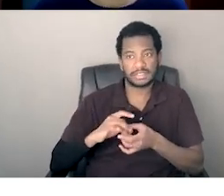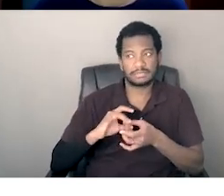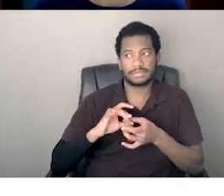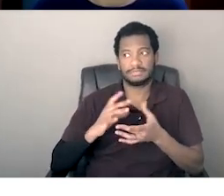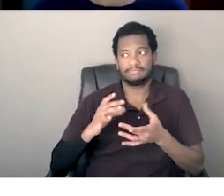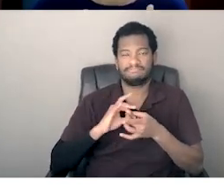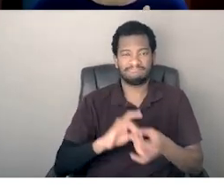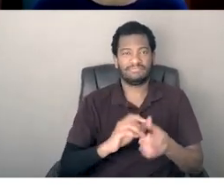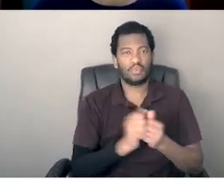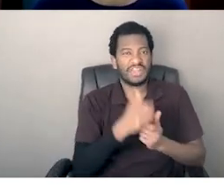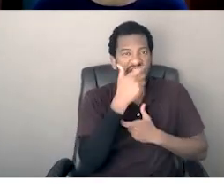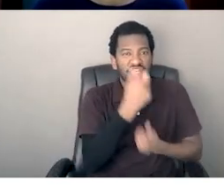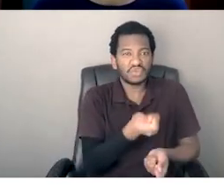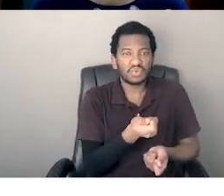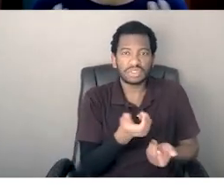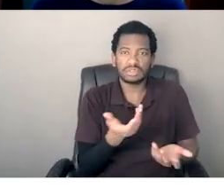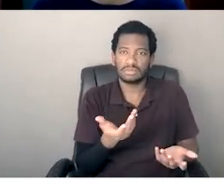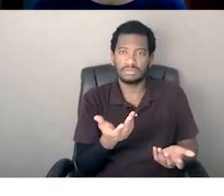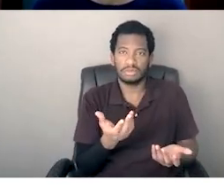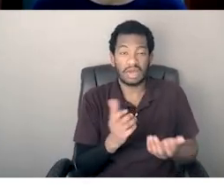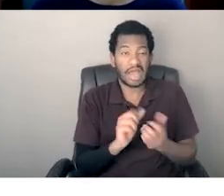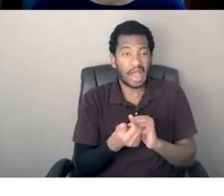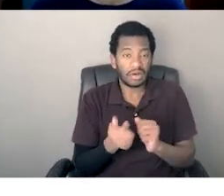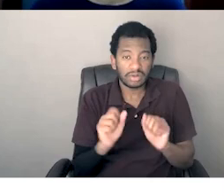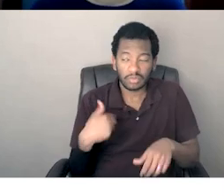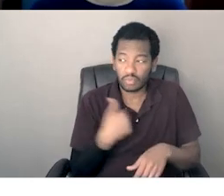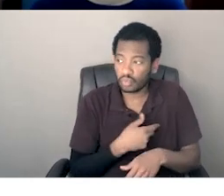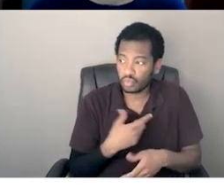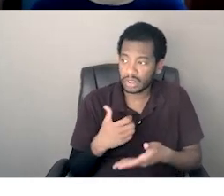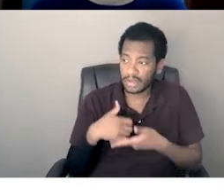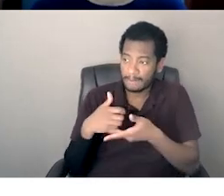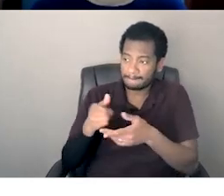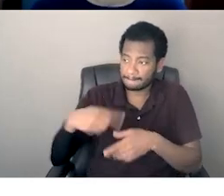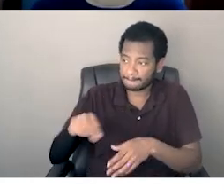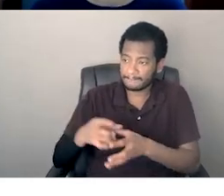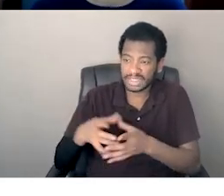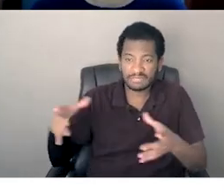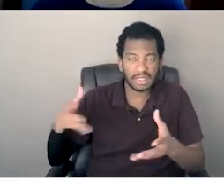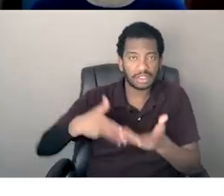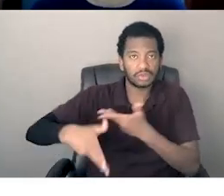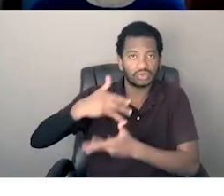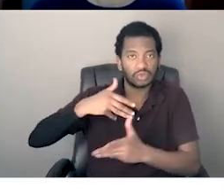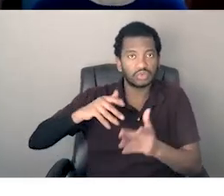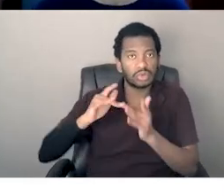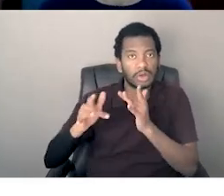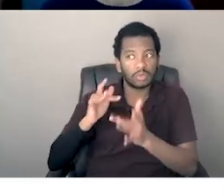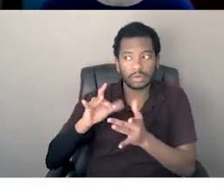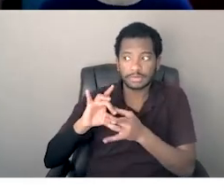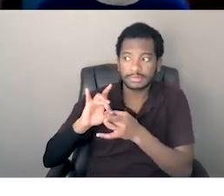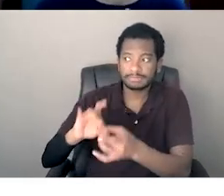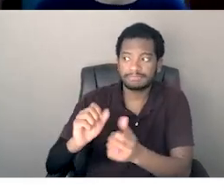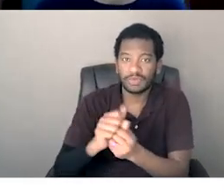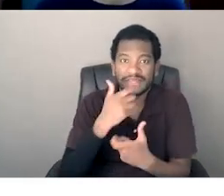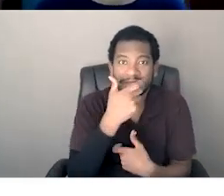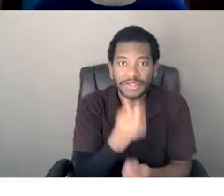how do we help people support expanding social networks that are also around that? Which could